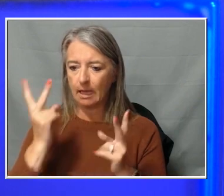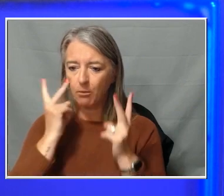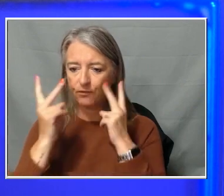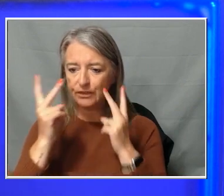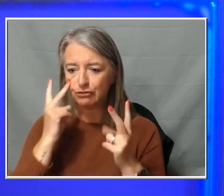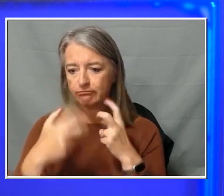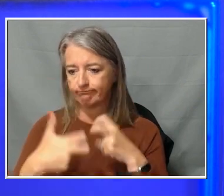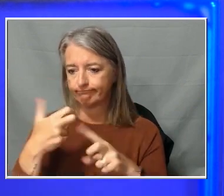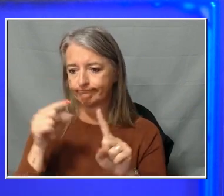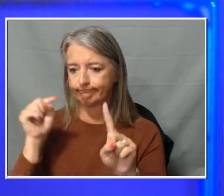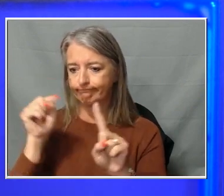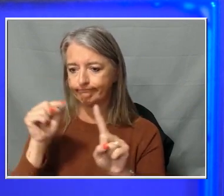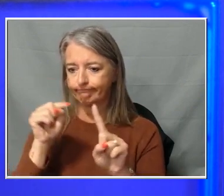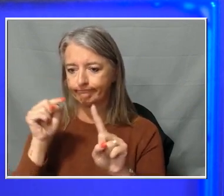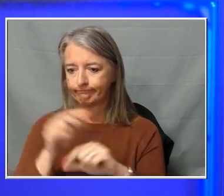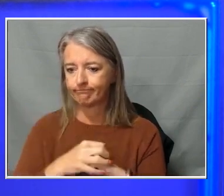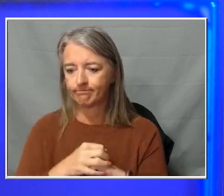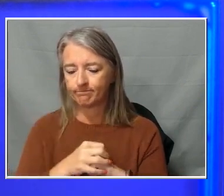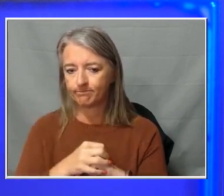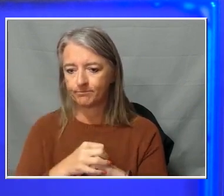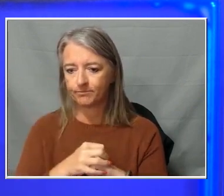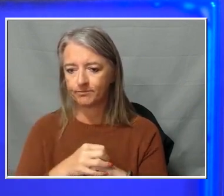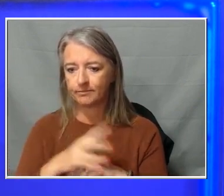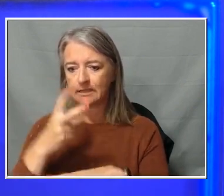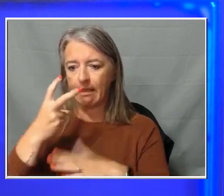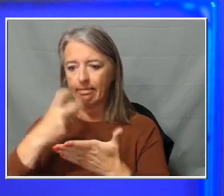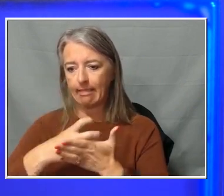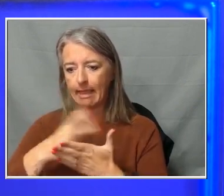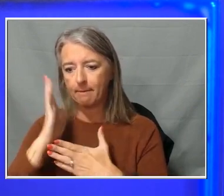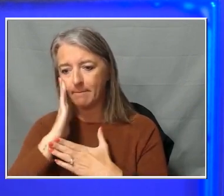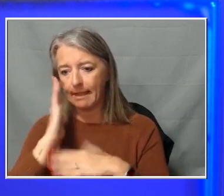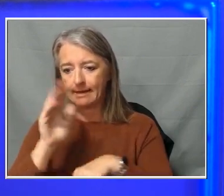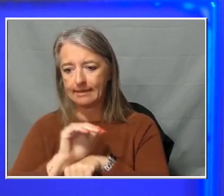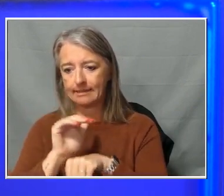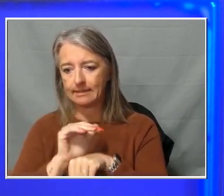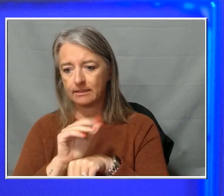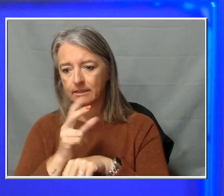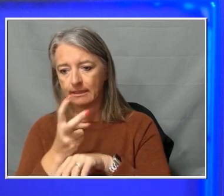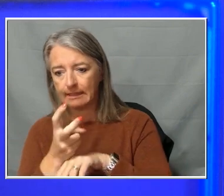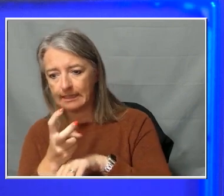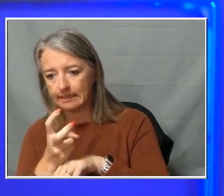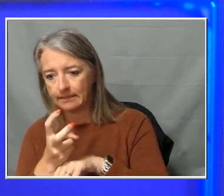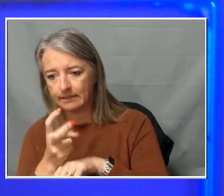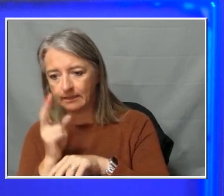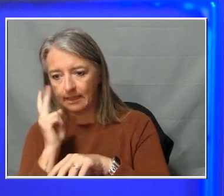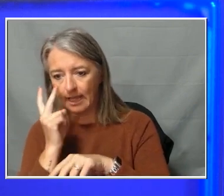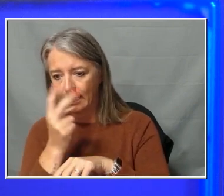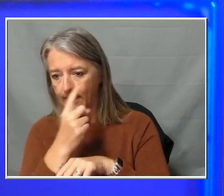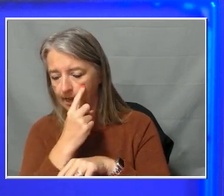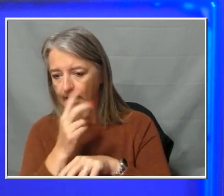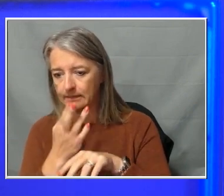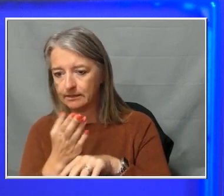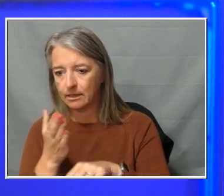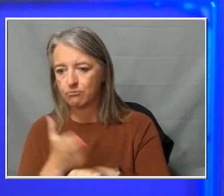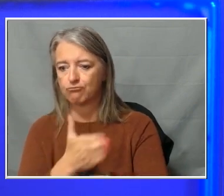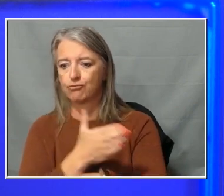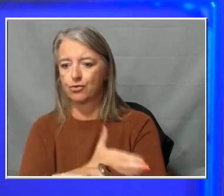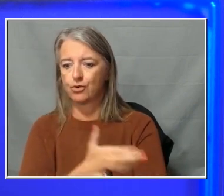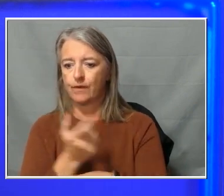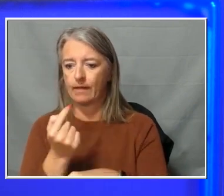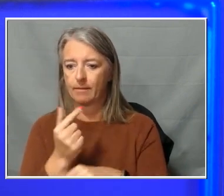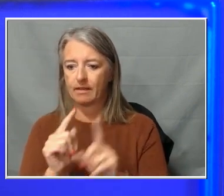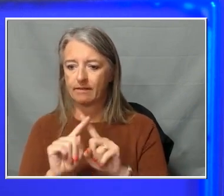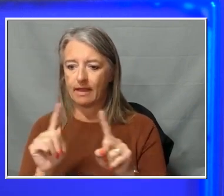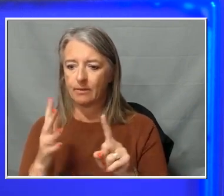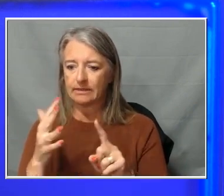I mean, sometimes when I would lay in bed at night, I would lean to one side and the double vision would improve a little bit. And that was kind